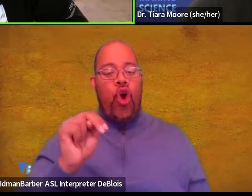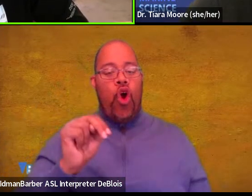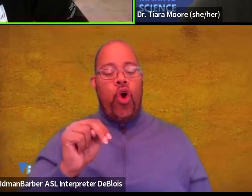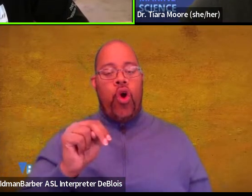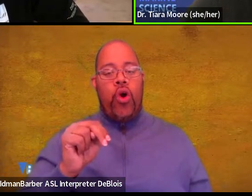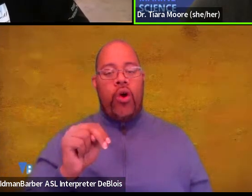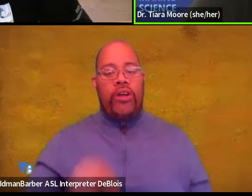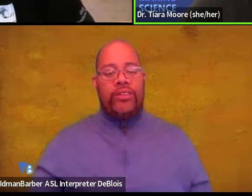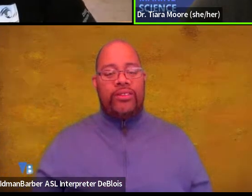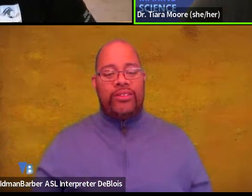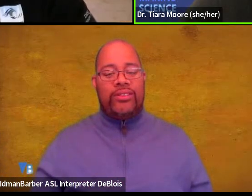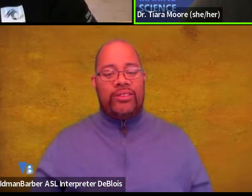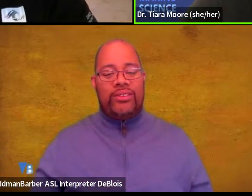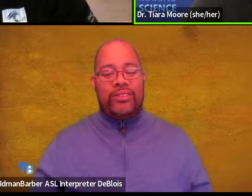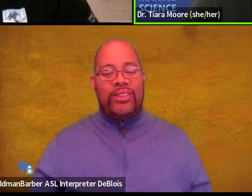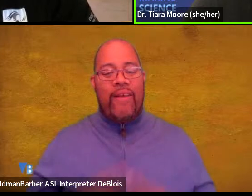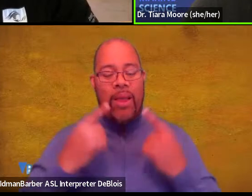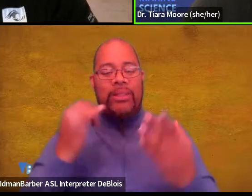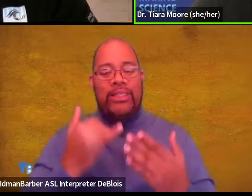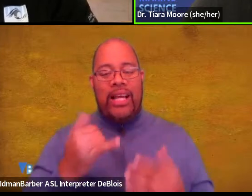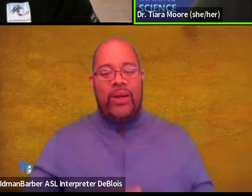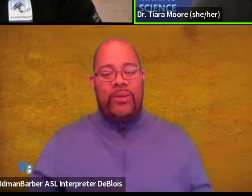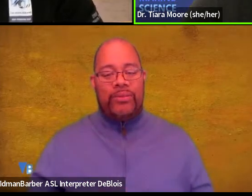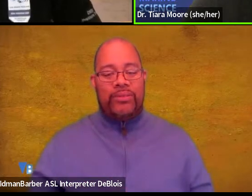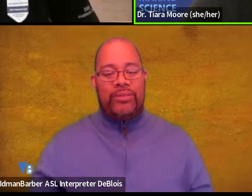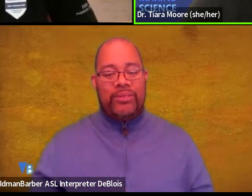is famous now.